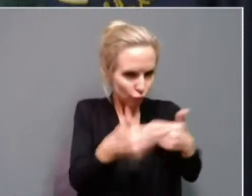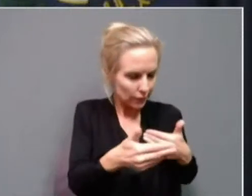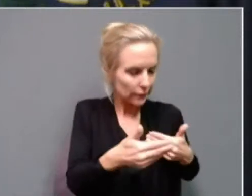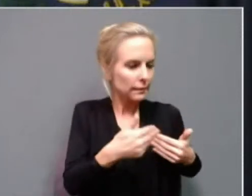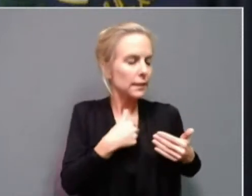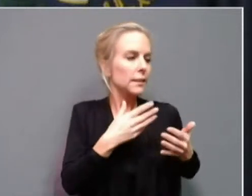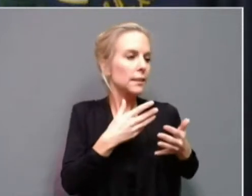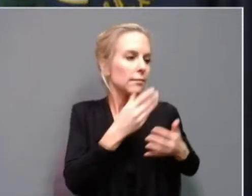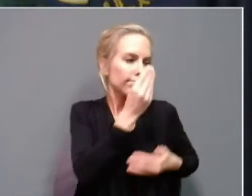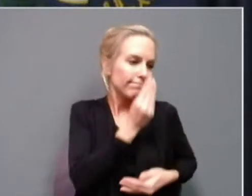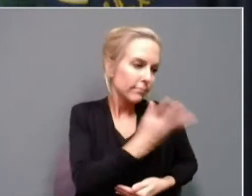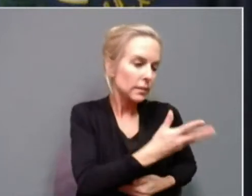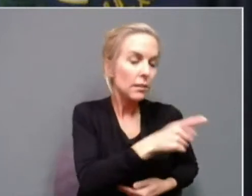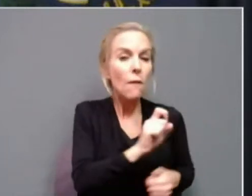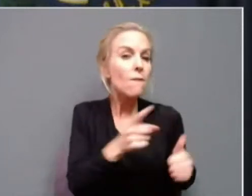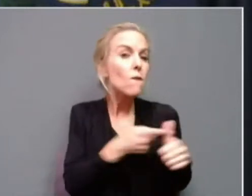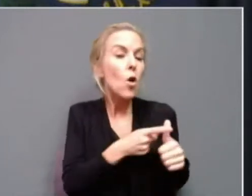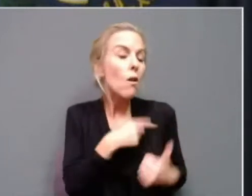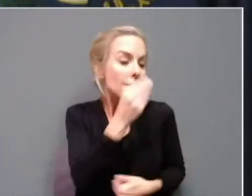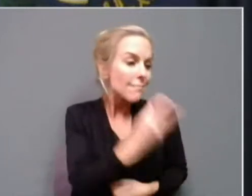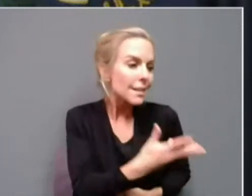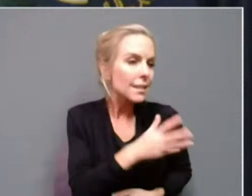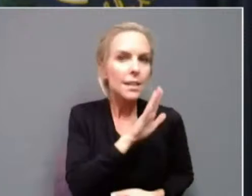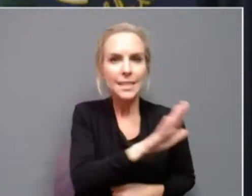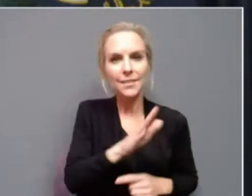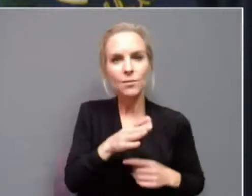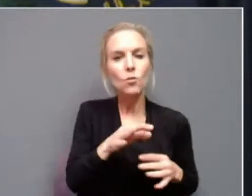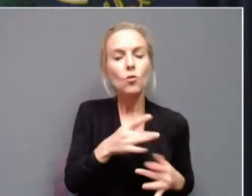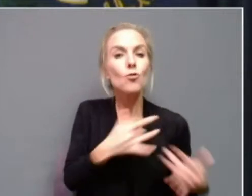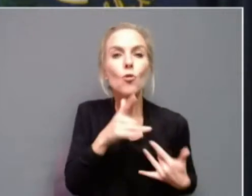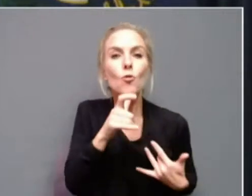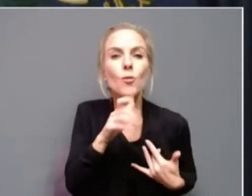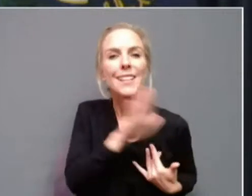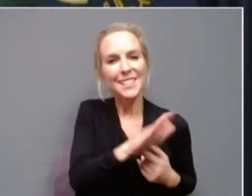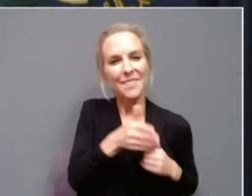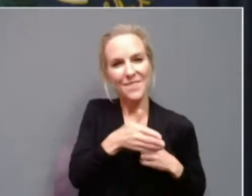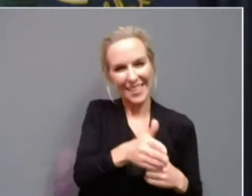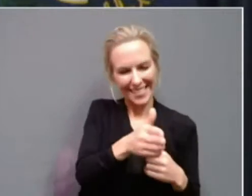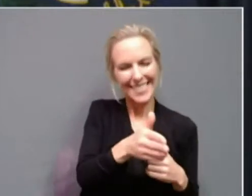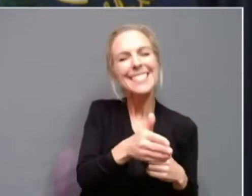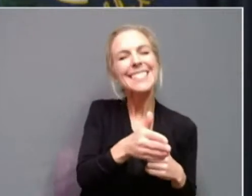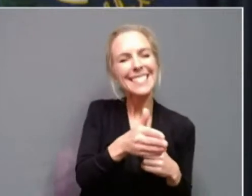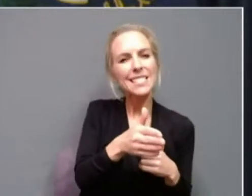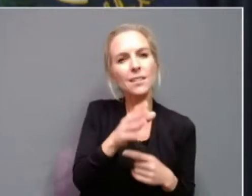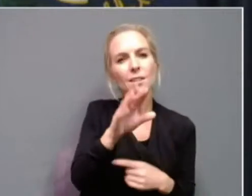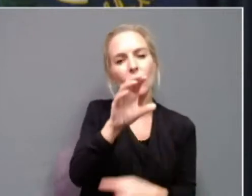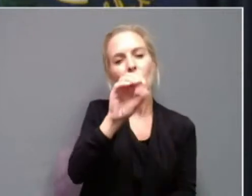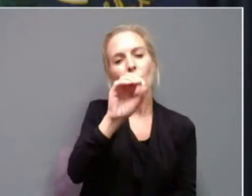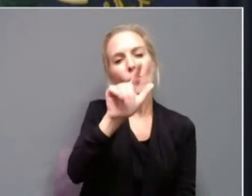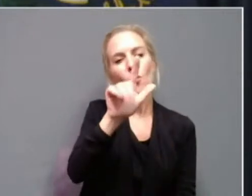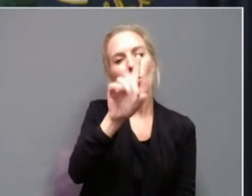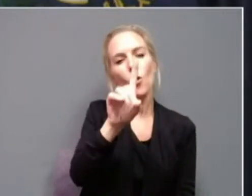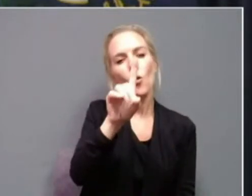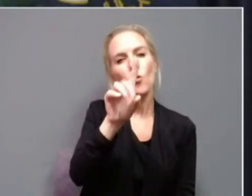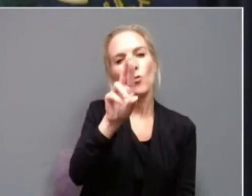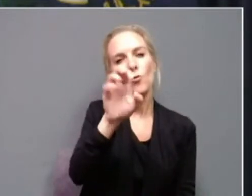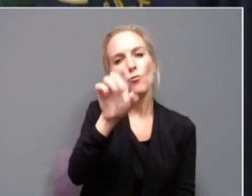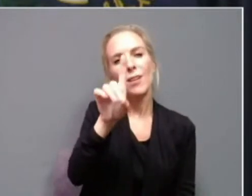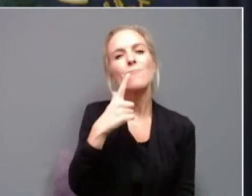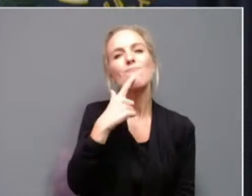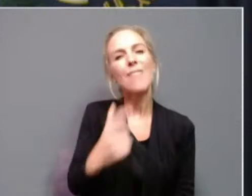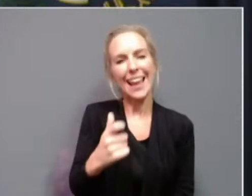worried about at first was his fish. His name, it was Old Red, was the name of his little beta fish. See,